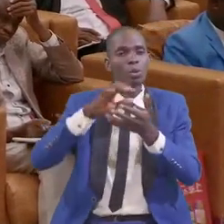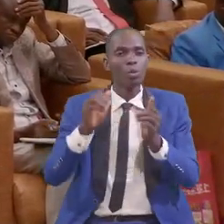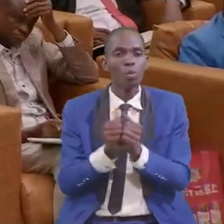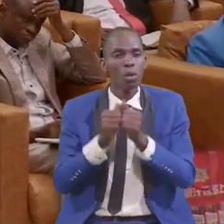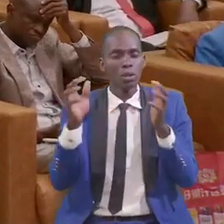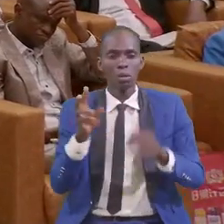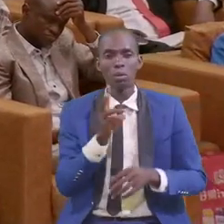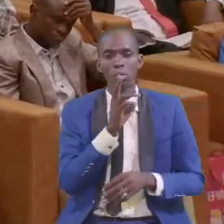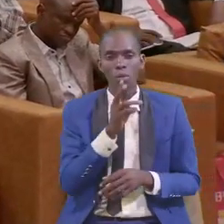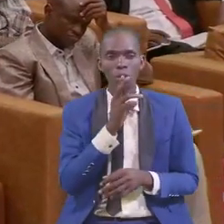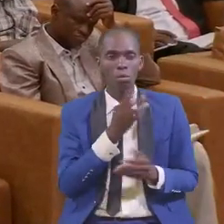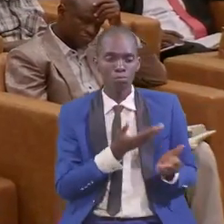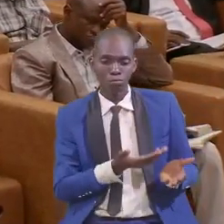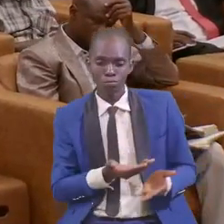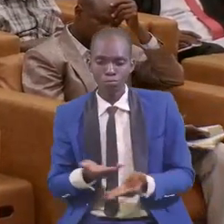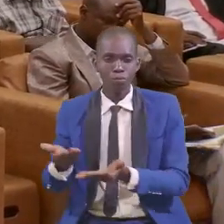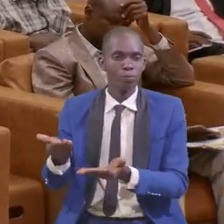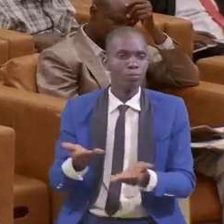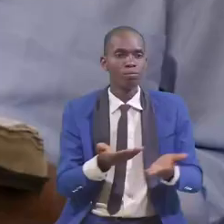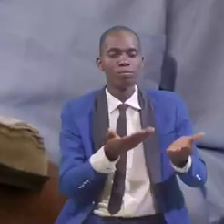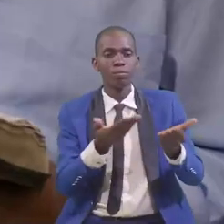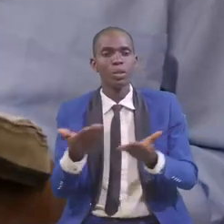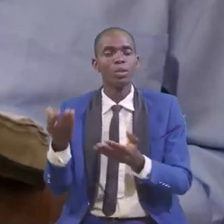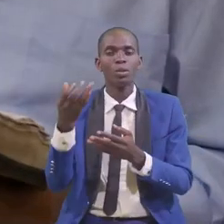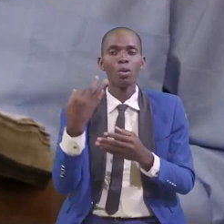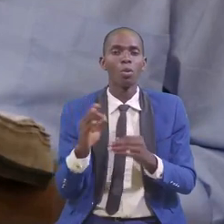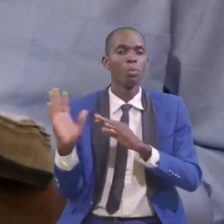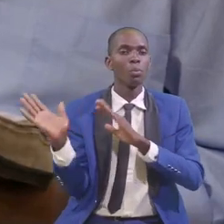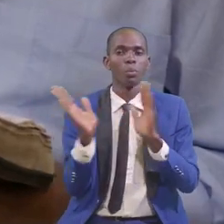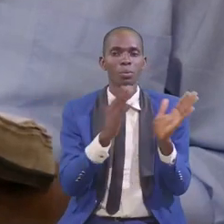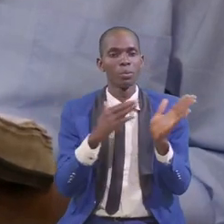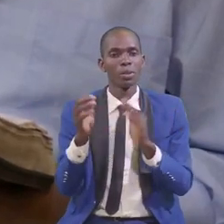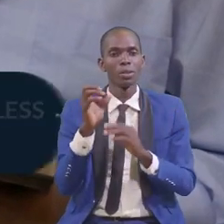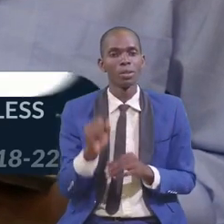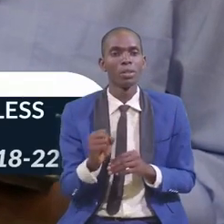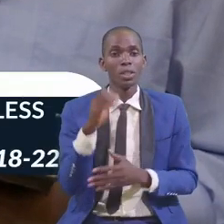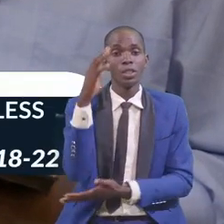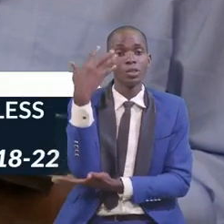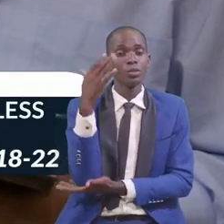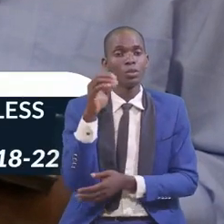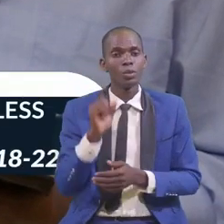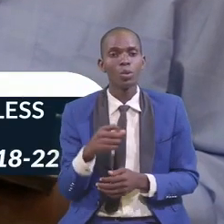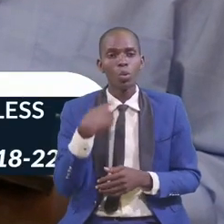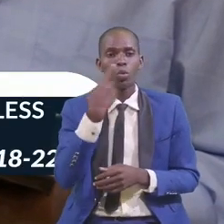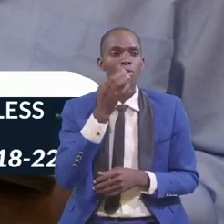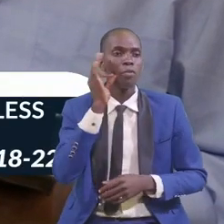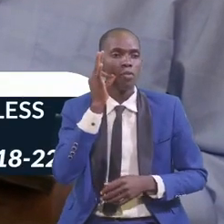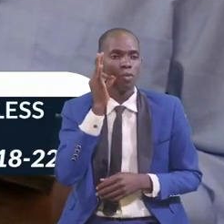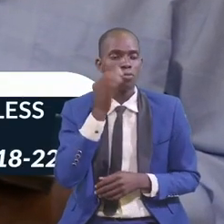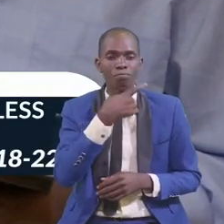water, carried about of winds, trees whose